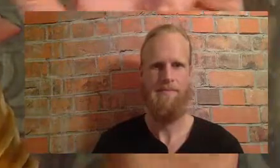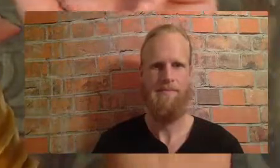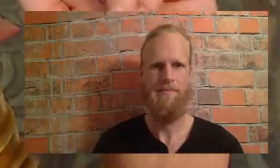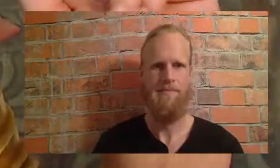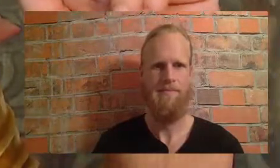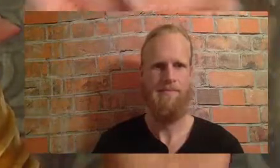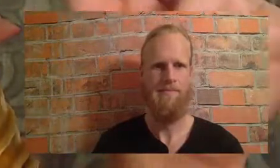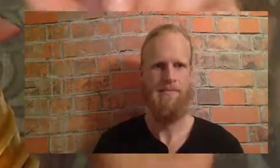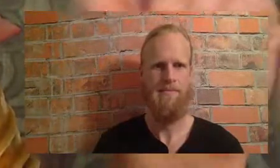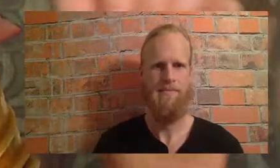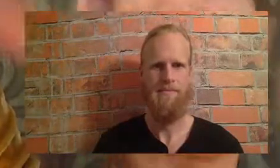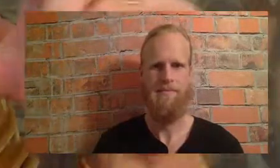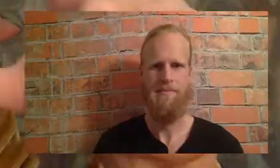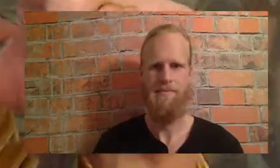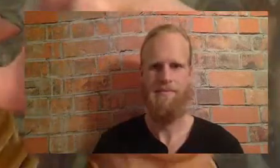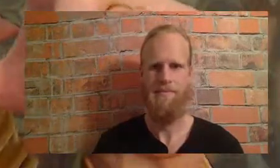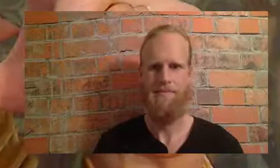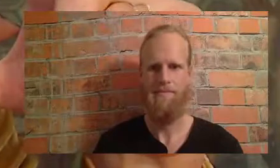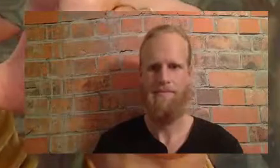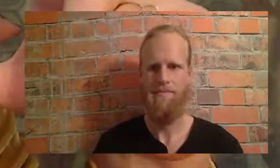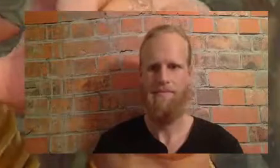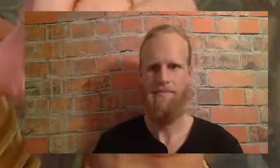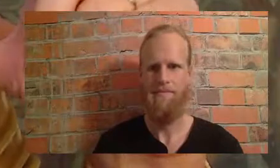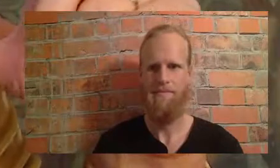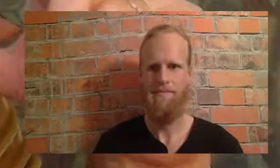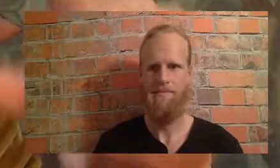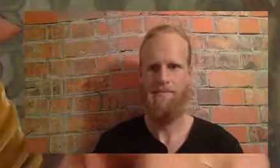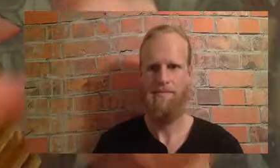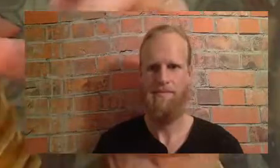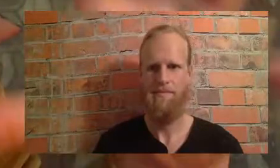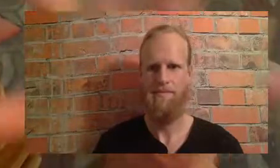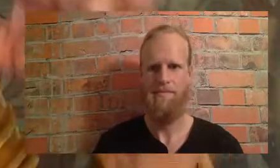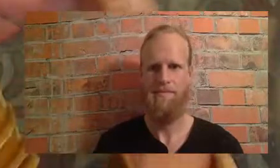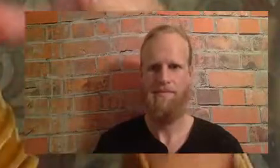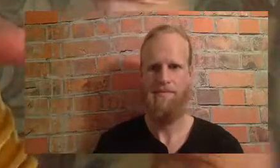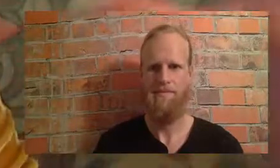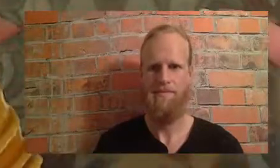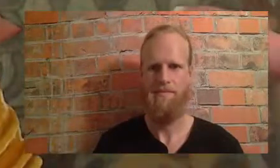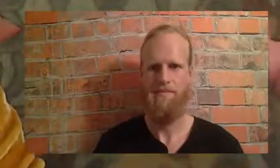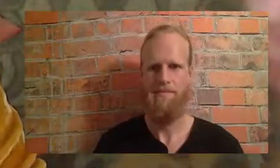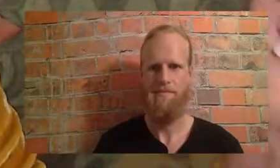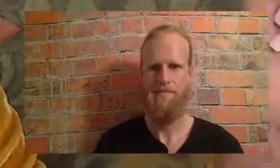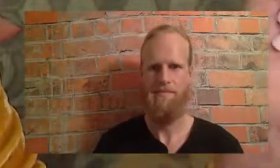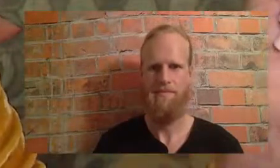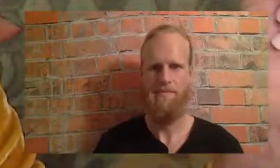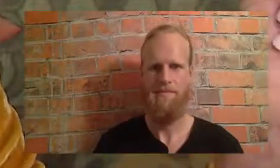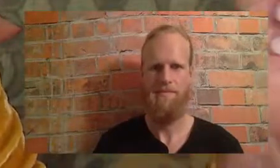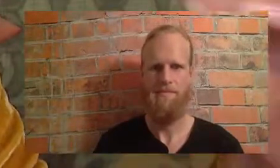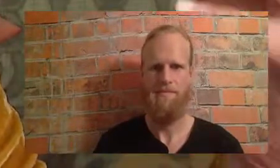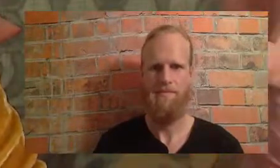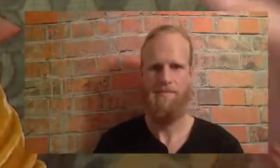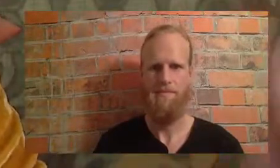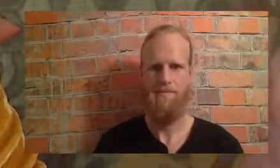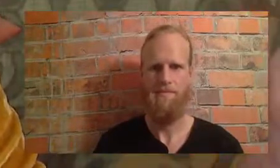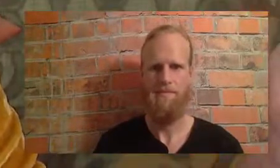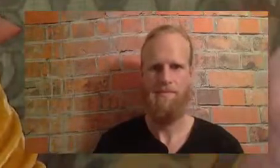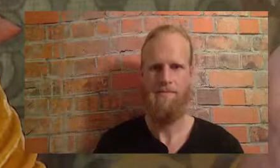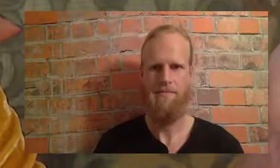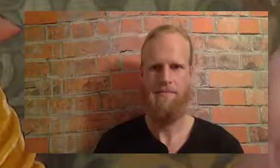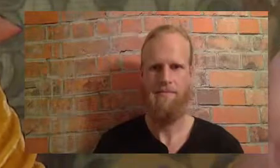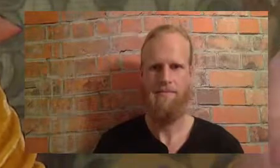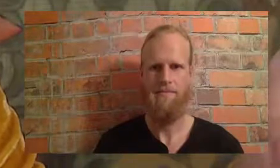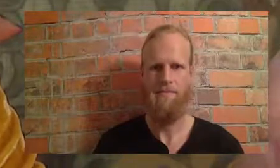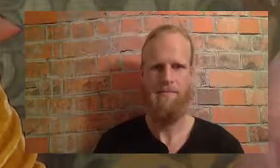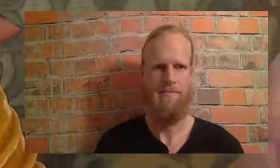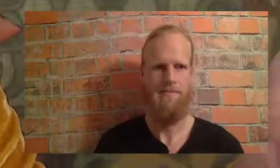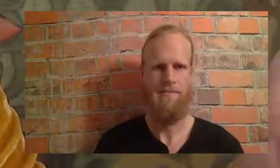with, that when one of us does something, it puts that information into the field of possibilities, and more people can